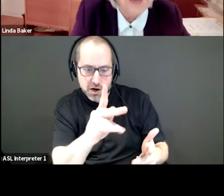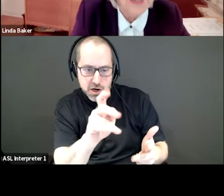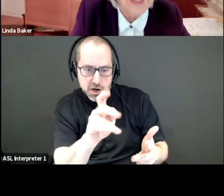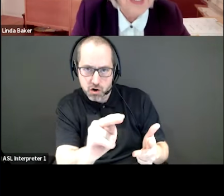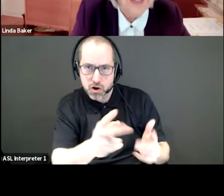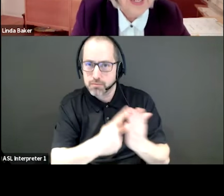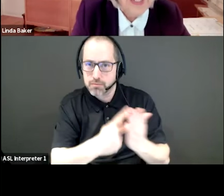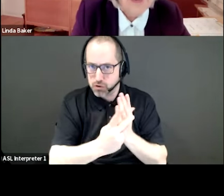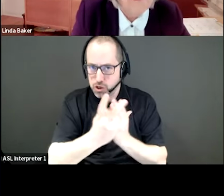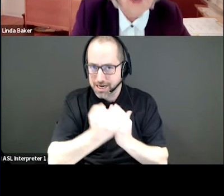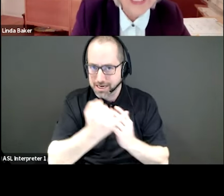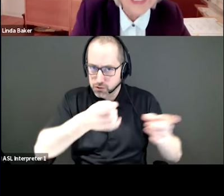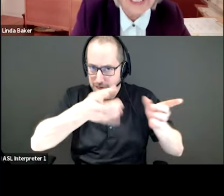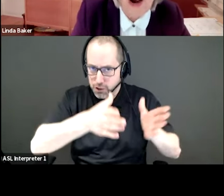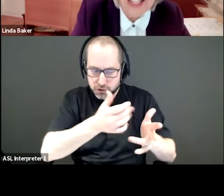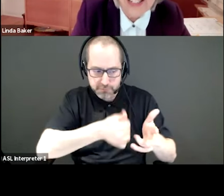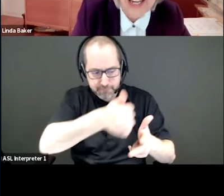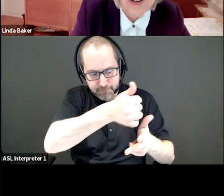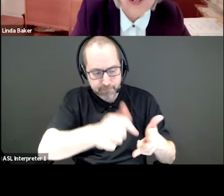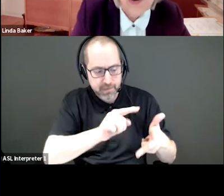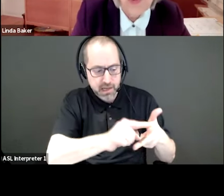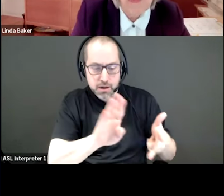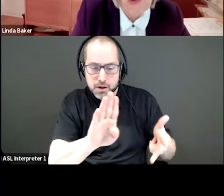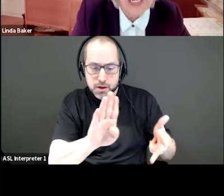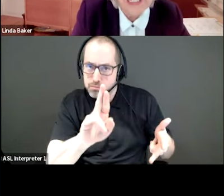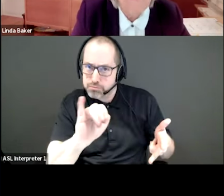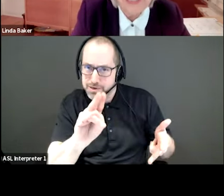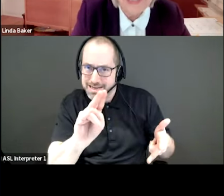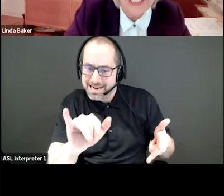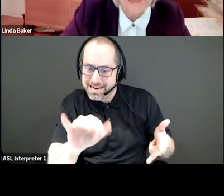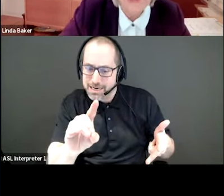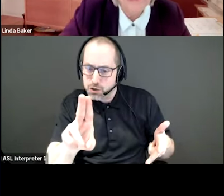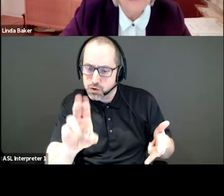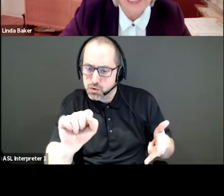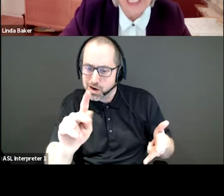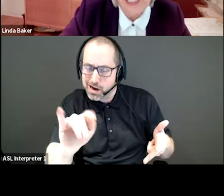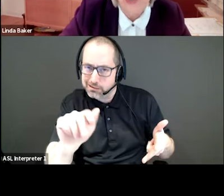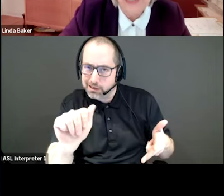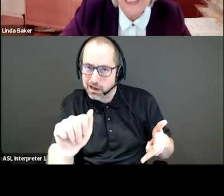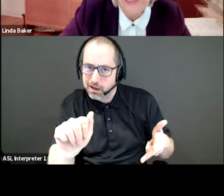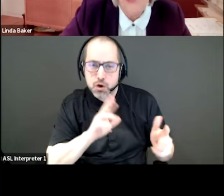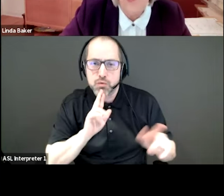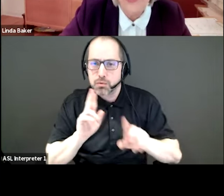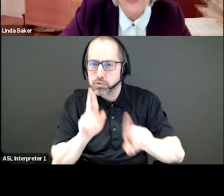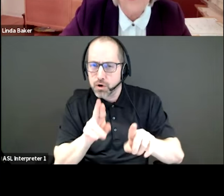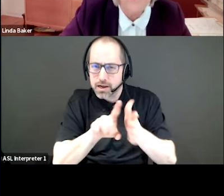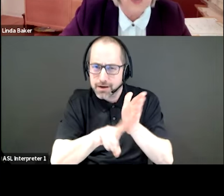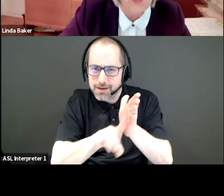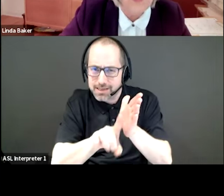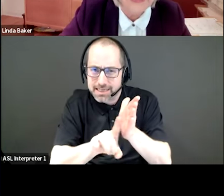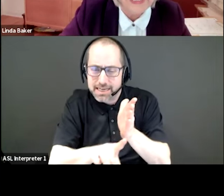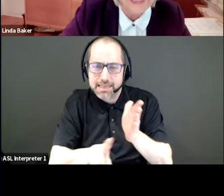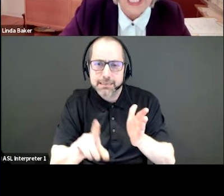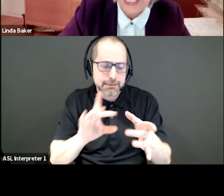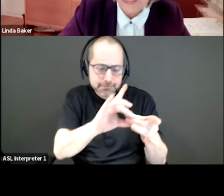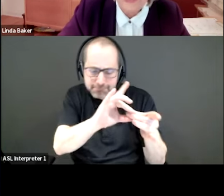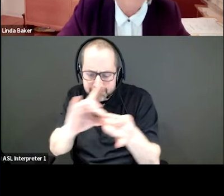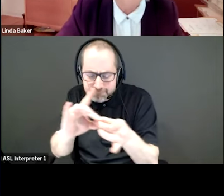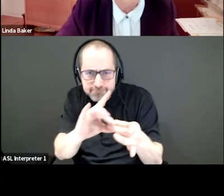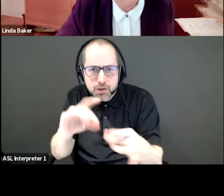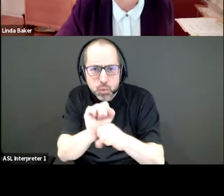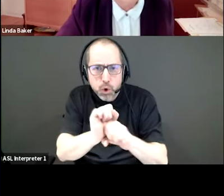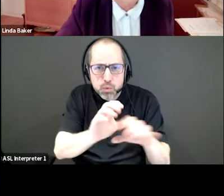Director, Brittany DeCasa, Reporting Investigations and Adjudication Working Group Co-Lead